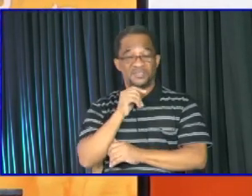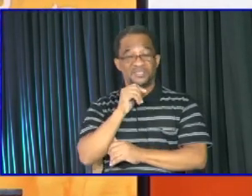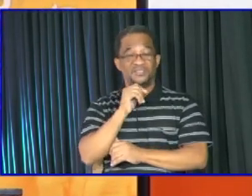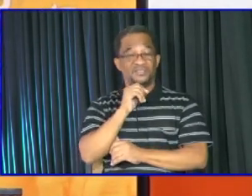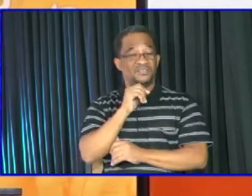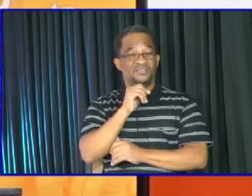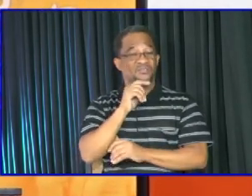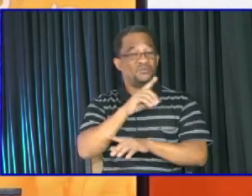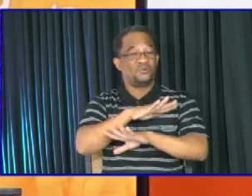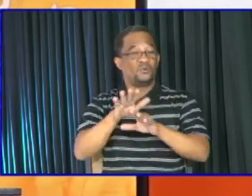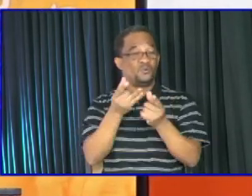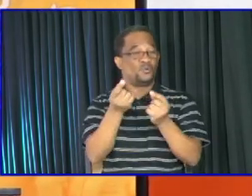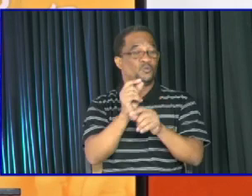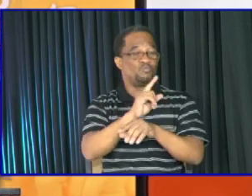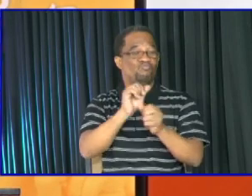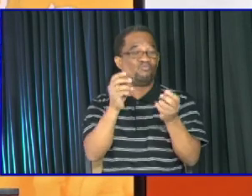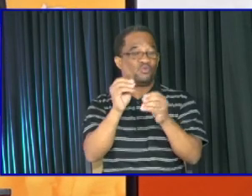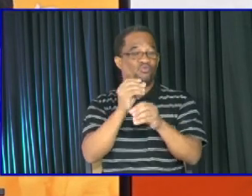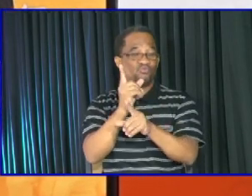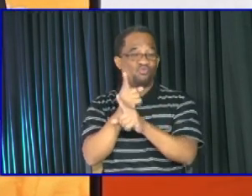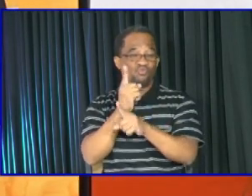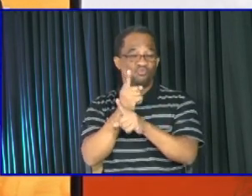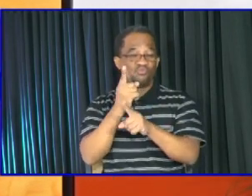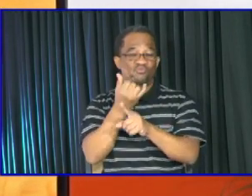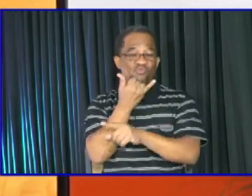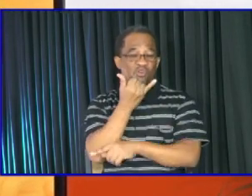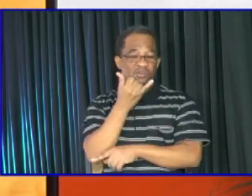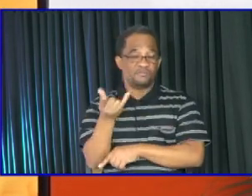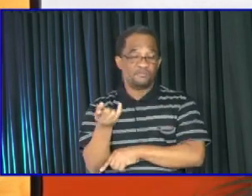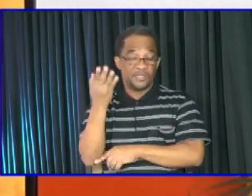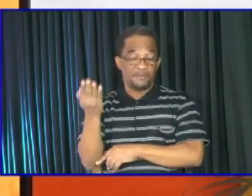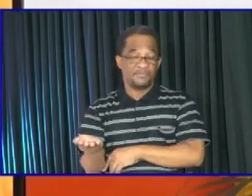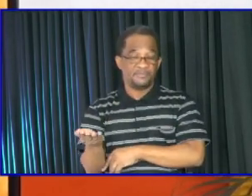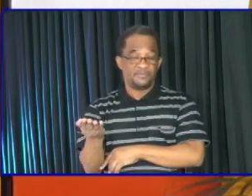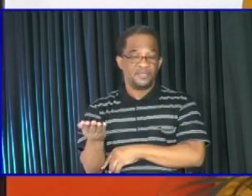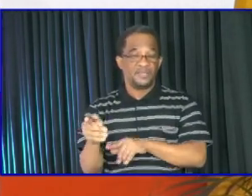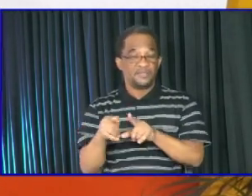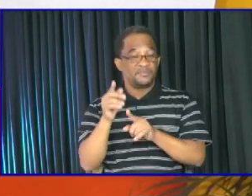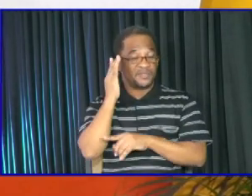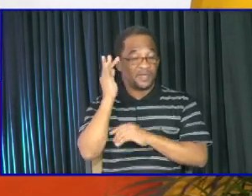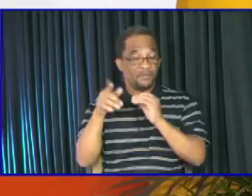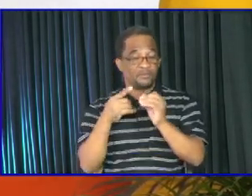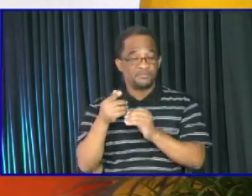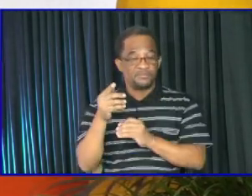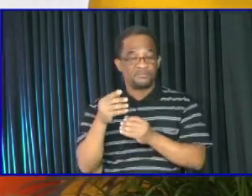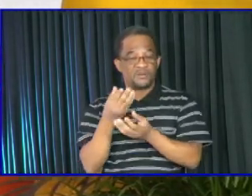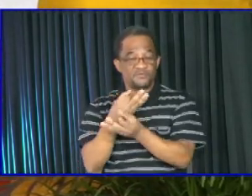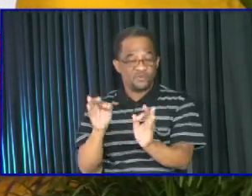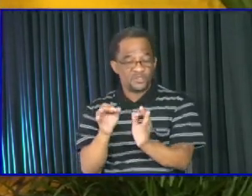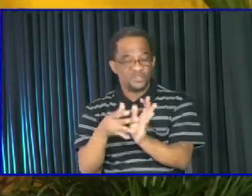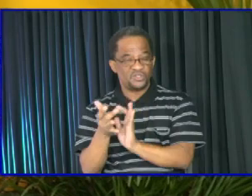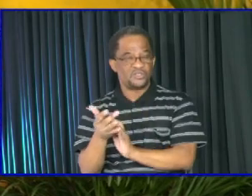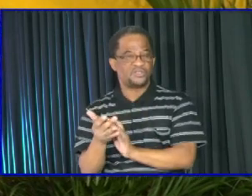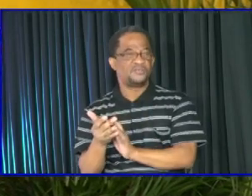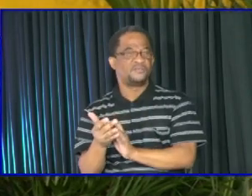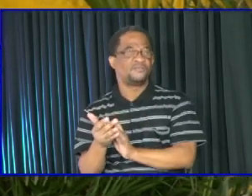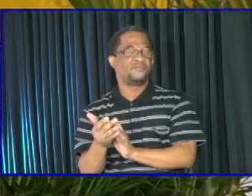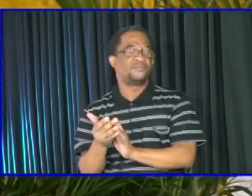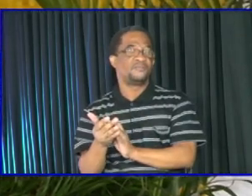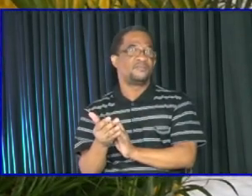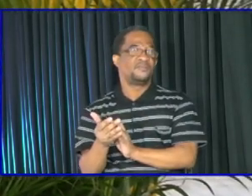free. And while he attempted to release Jesus, we understand that